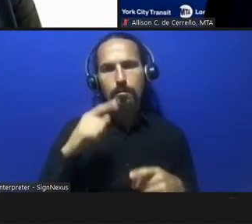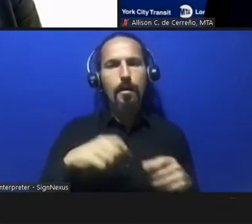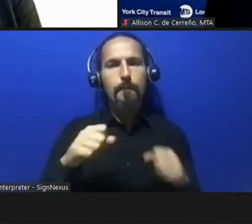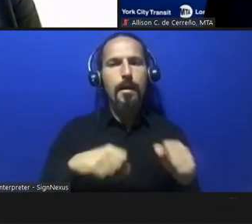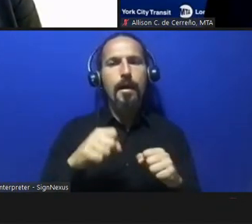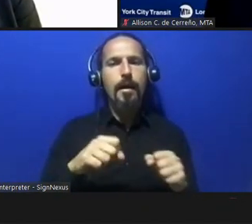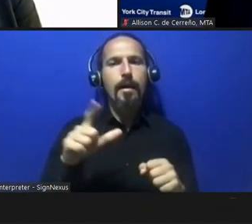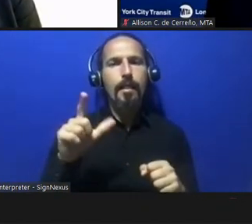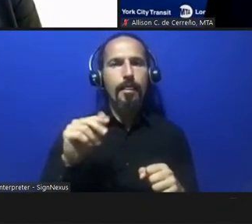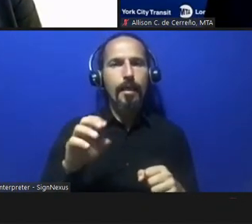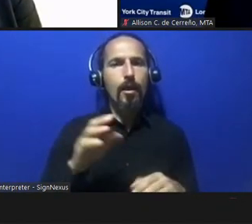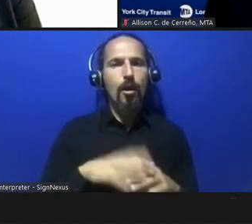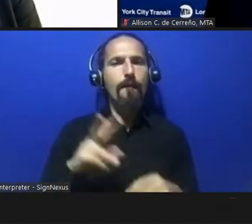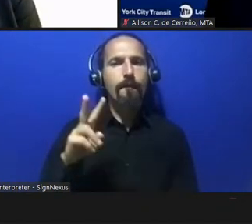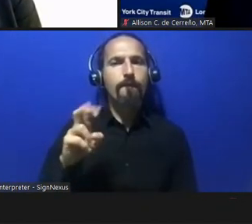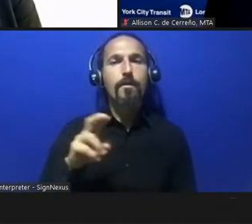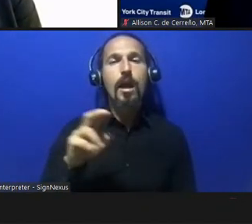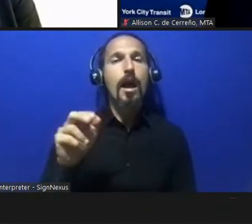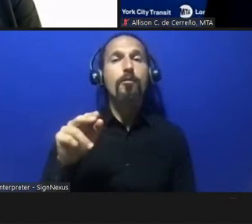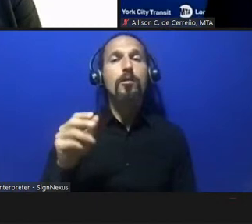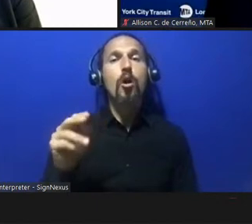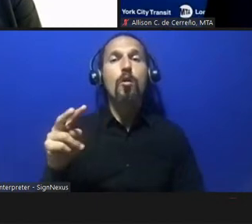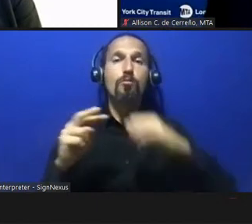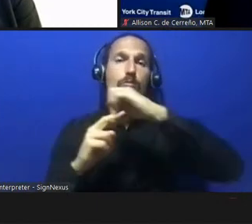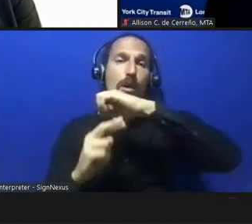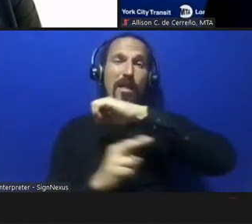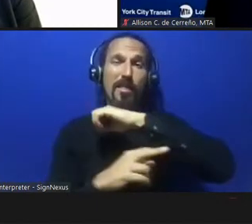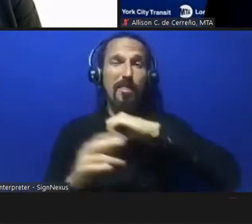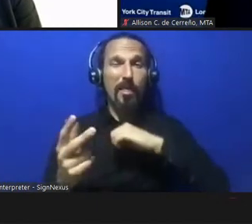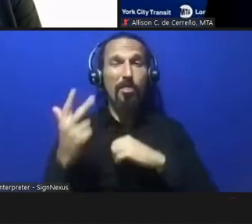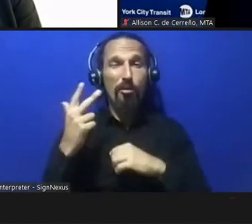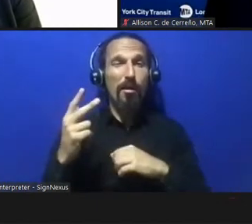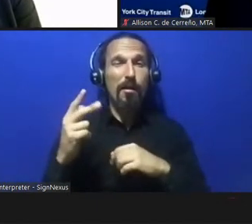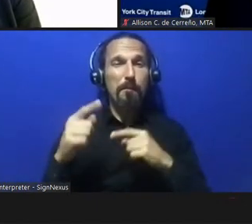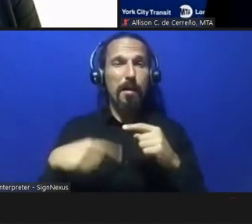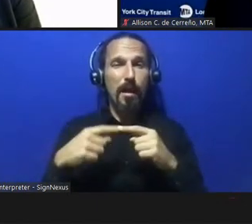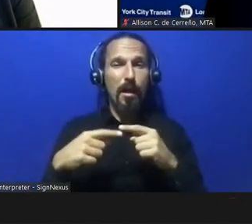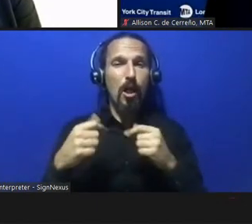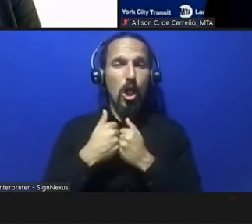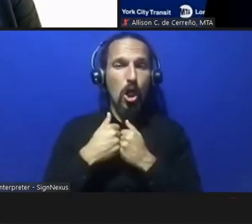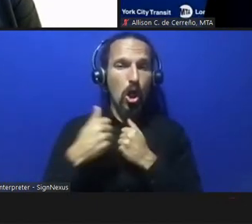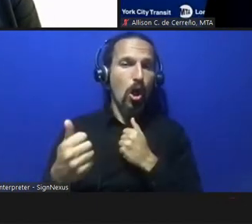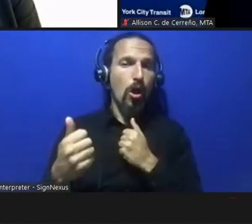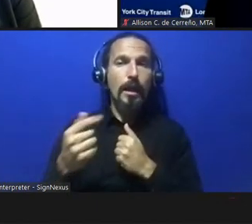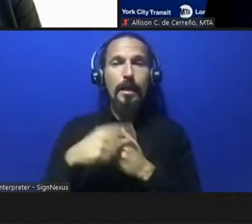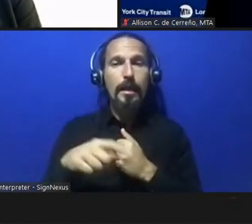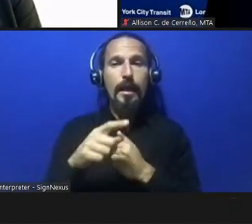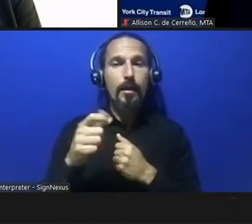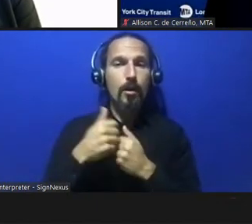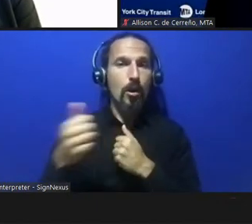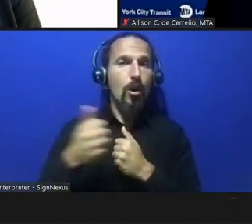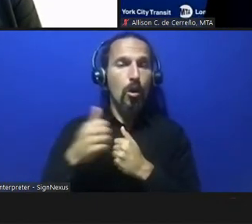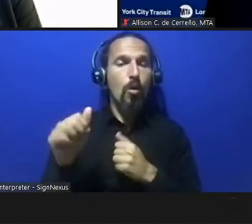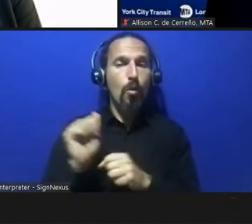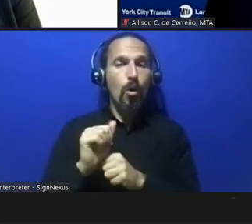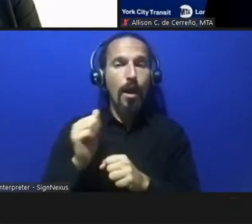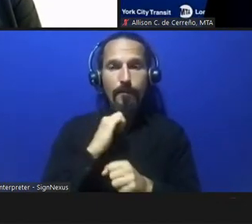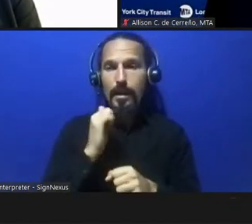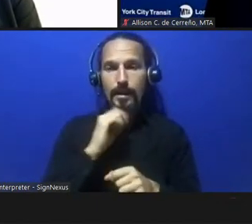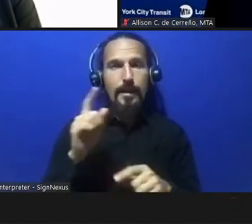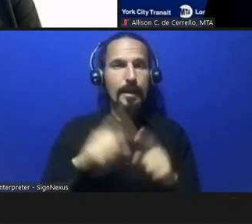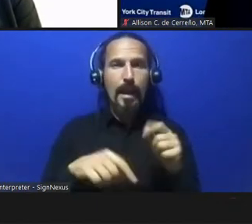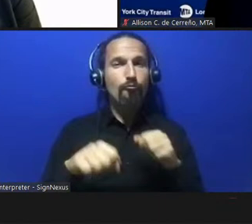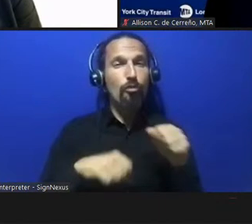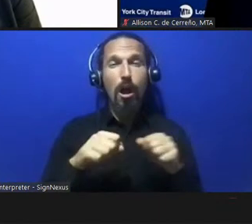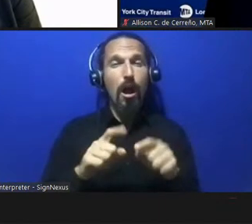verrazano bridge the verrazano bridge is three miles long with a steep grade no one who can commute to work every day is going to be able to ride